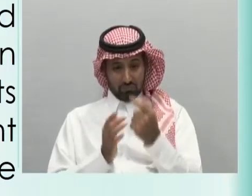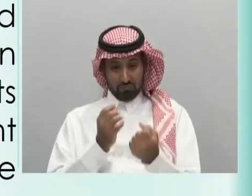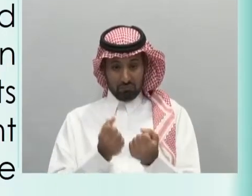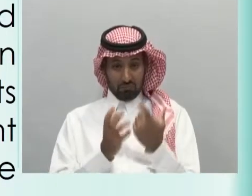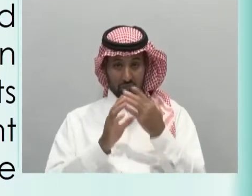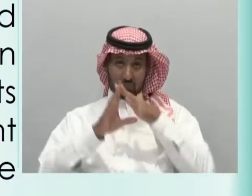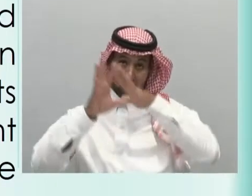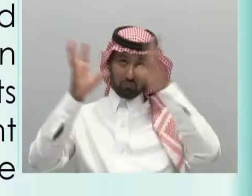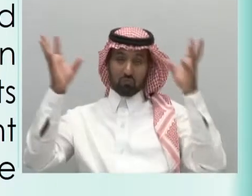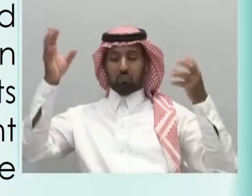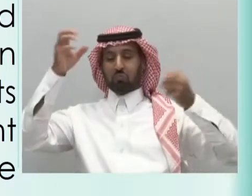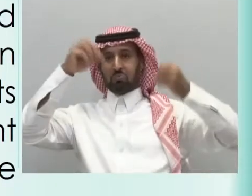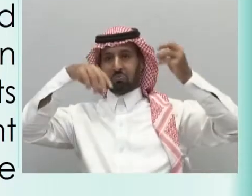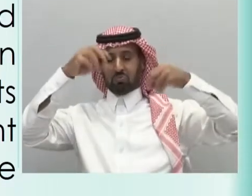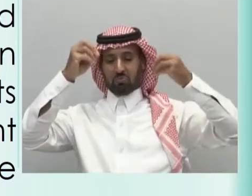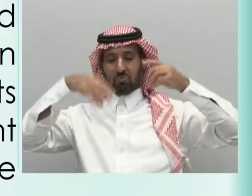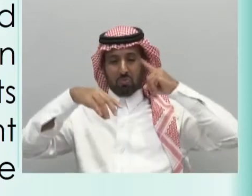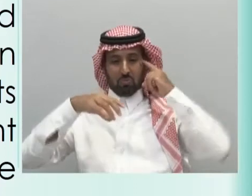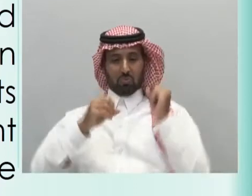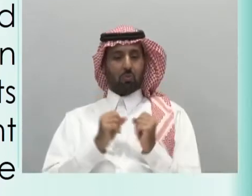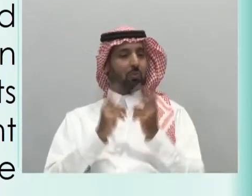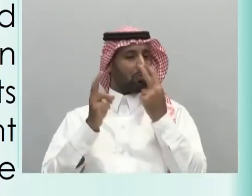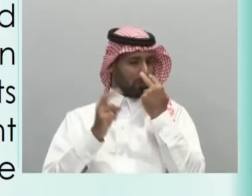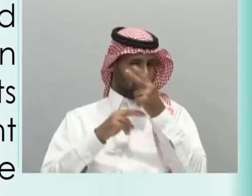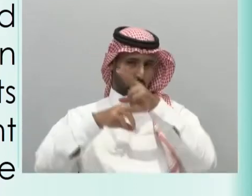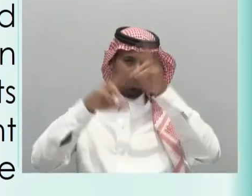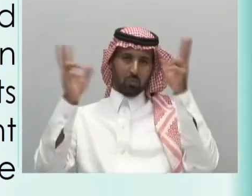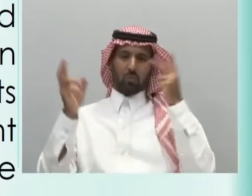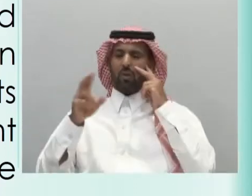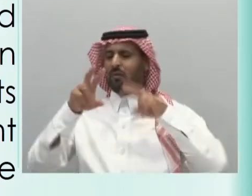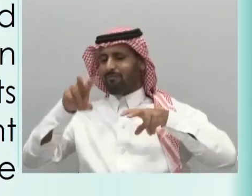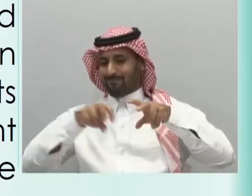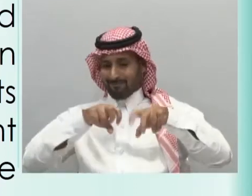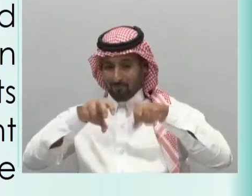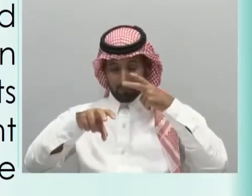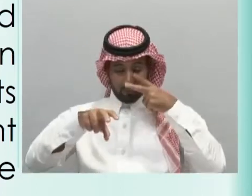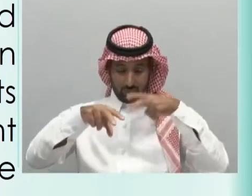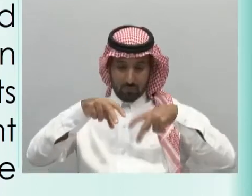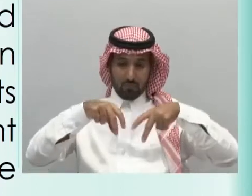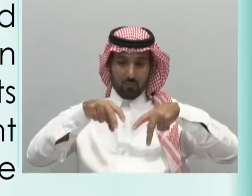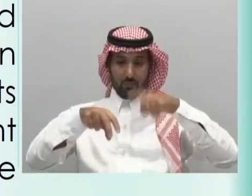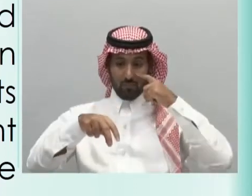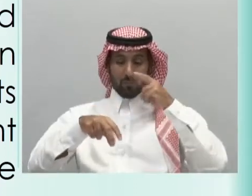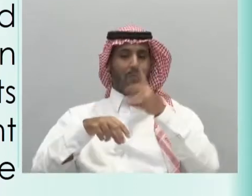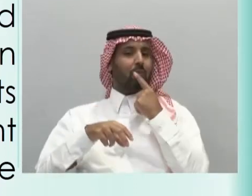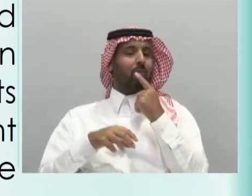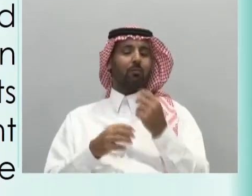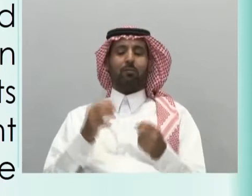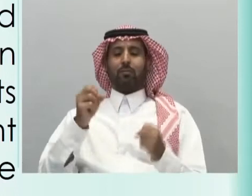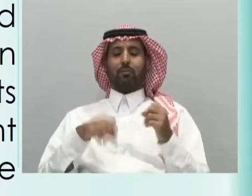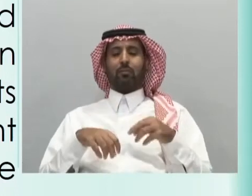a rainforest and I can watch trees and I can watch animals. And I will leave also the